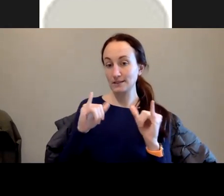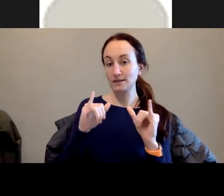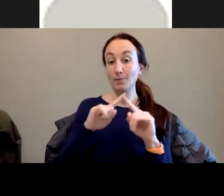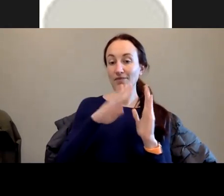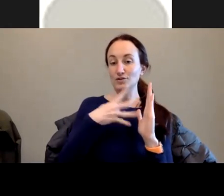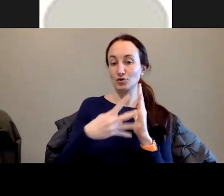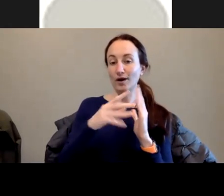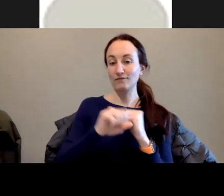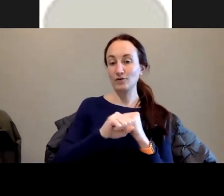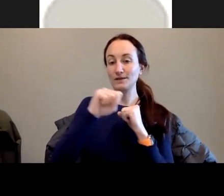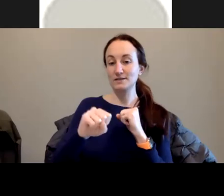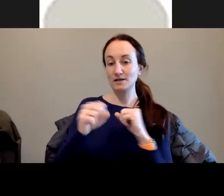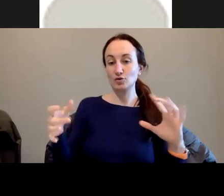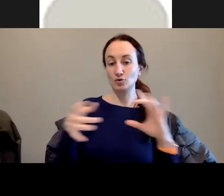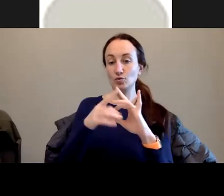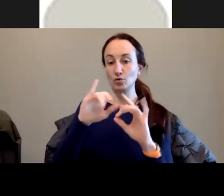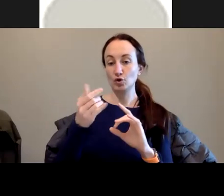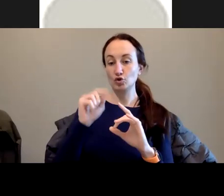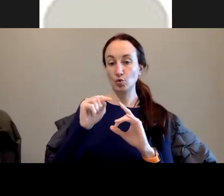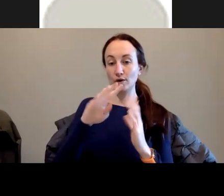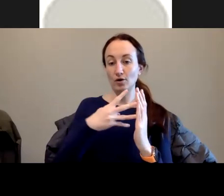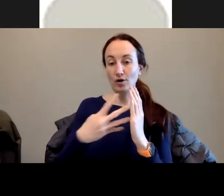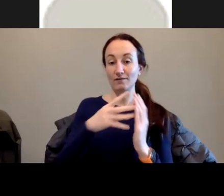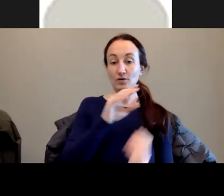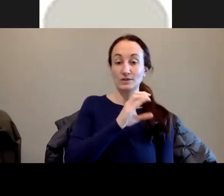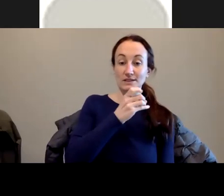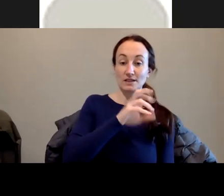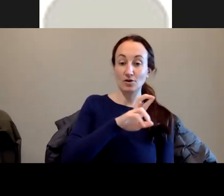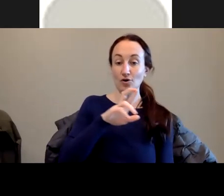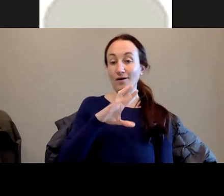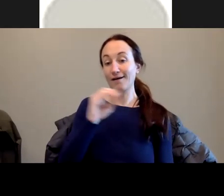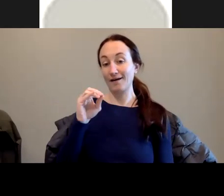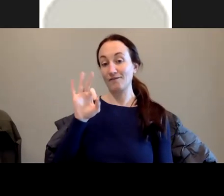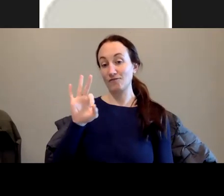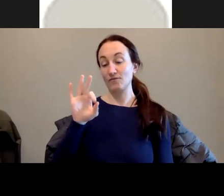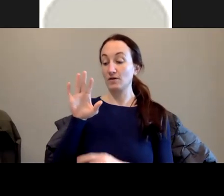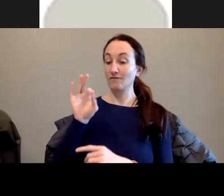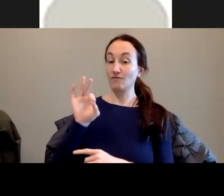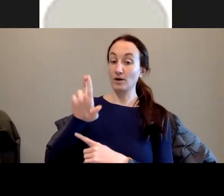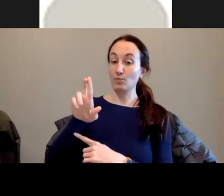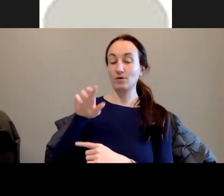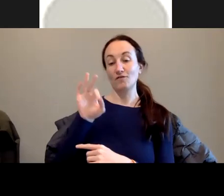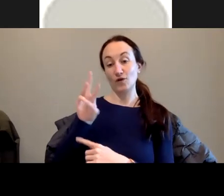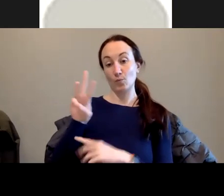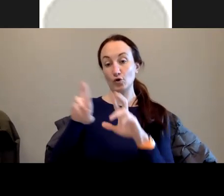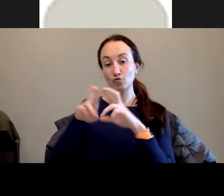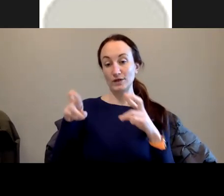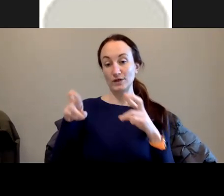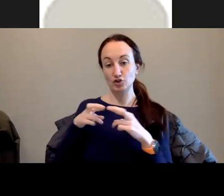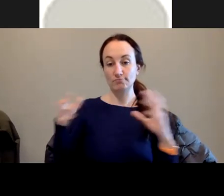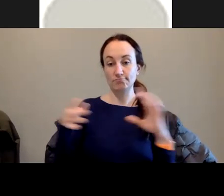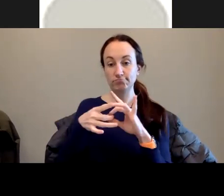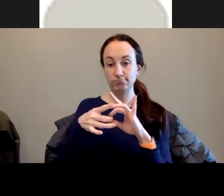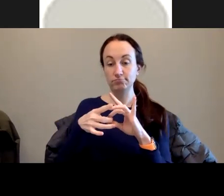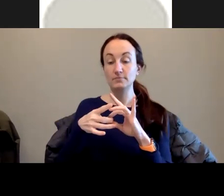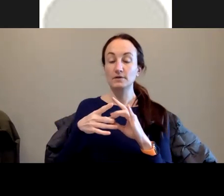graph to a joint graph over the CDR and the framework region, right? So basically, we